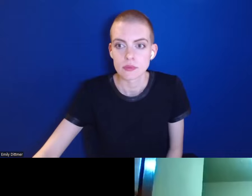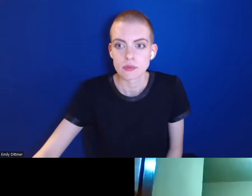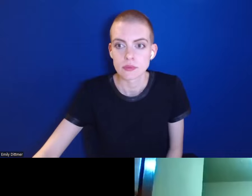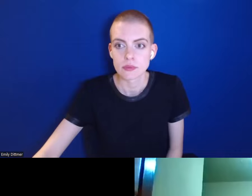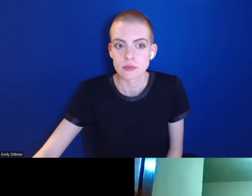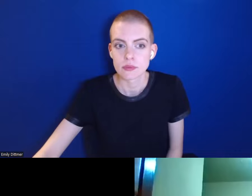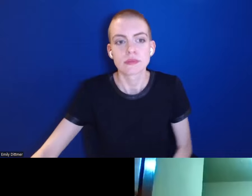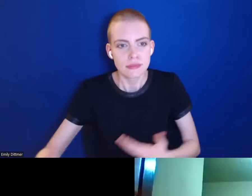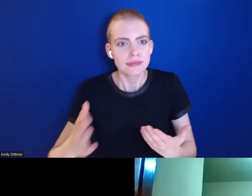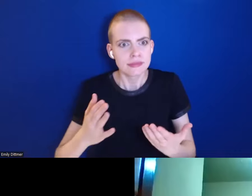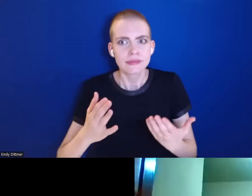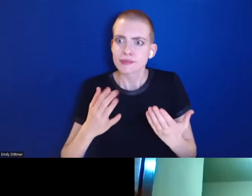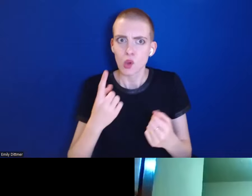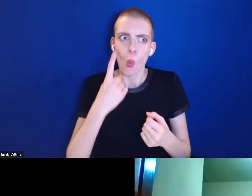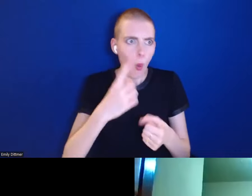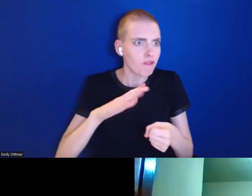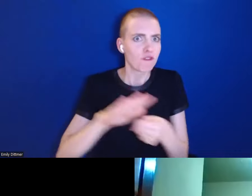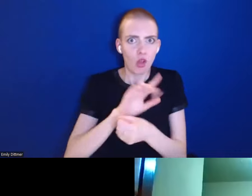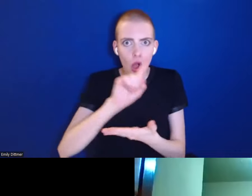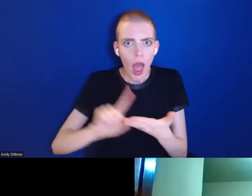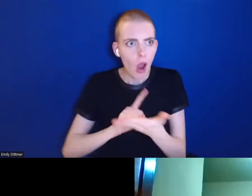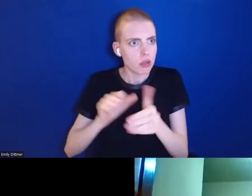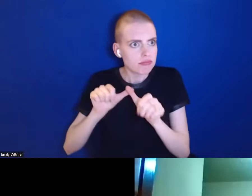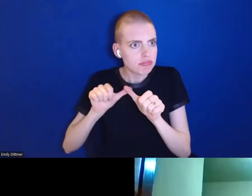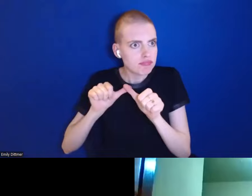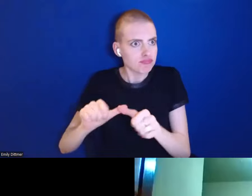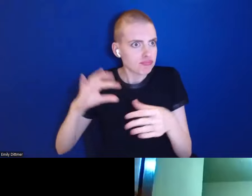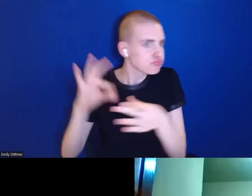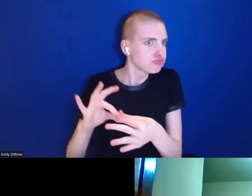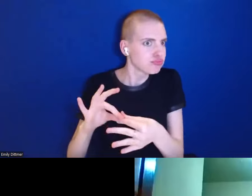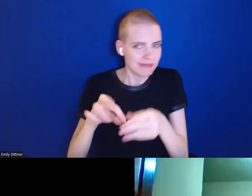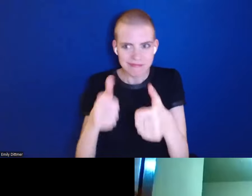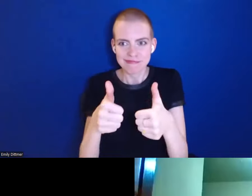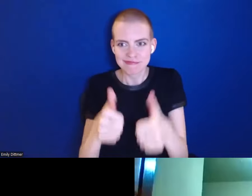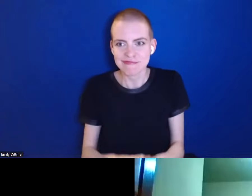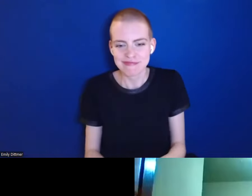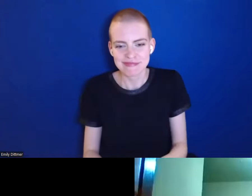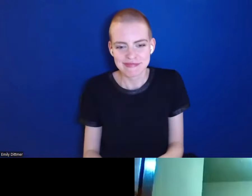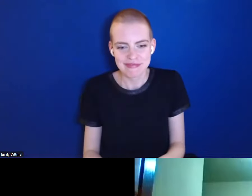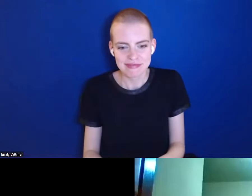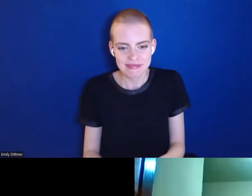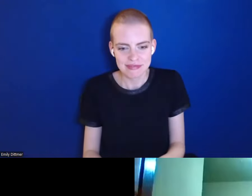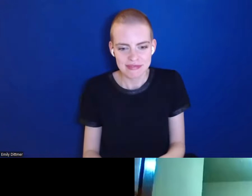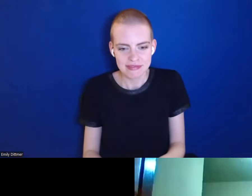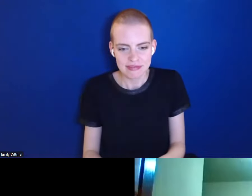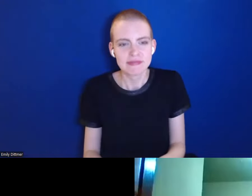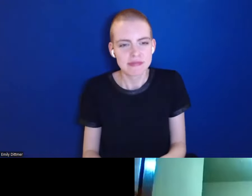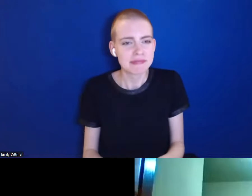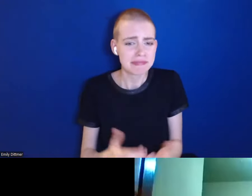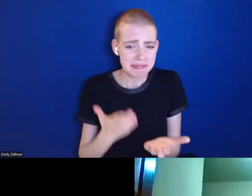I mean, we had almost an hour of a good connection from Belize. So hopefully we'll get Heather back for a couple